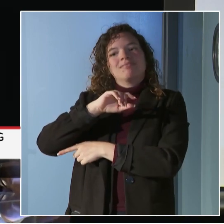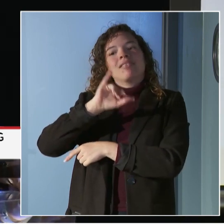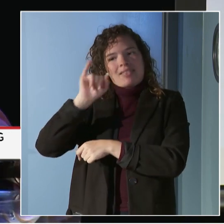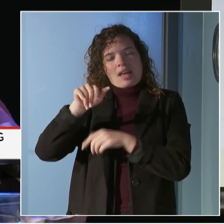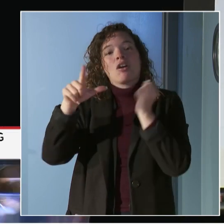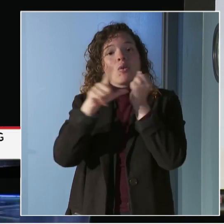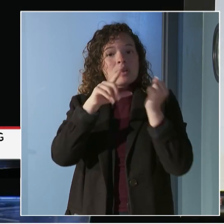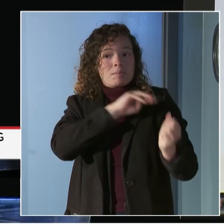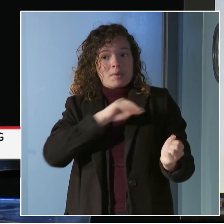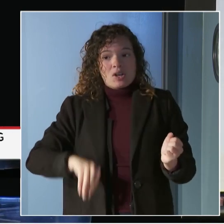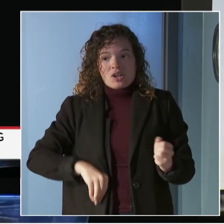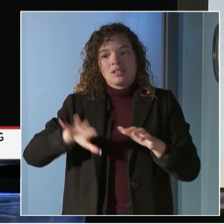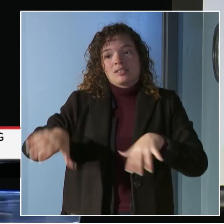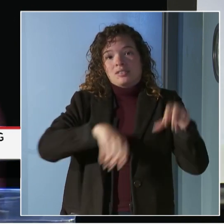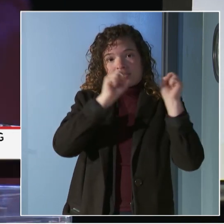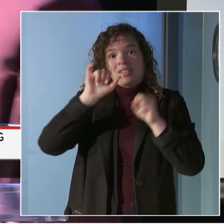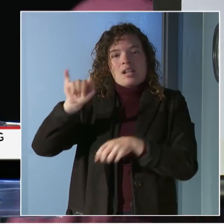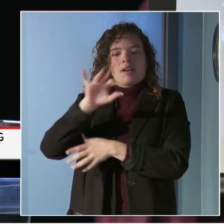here.